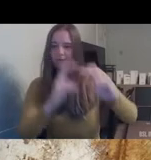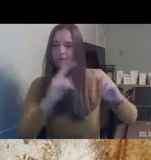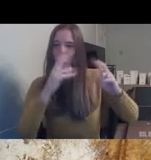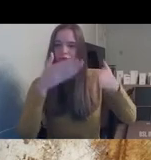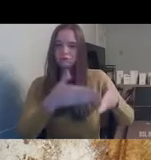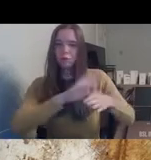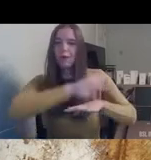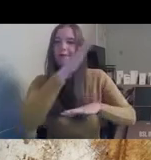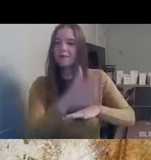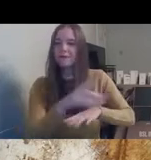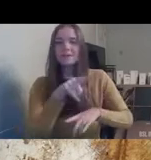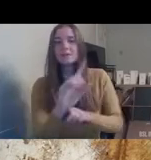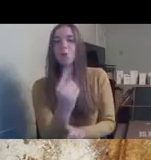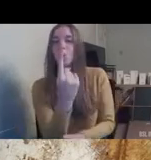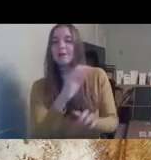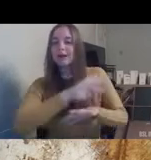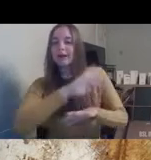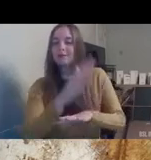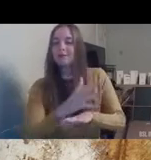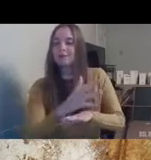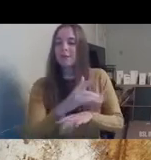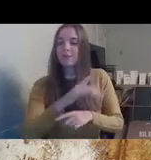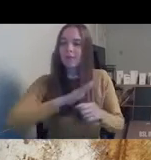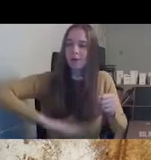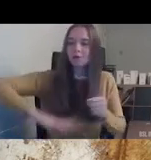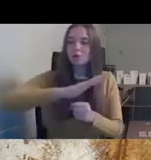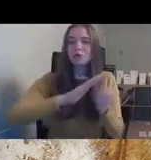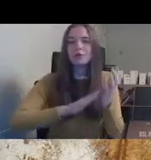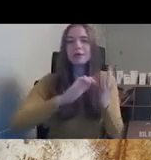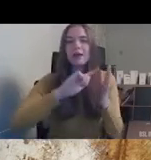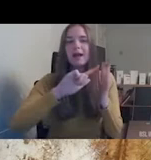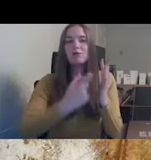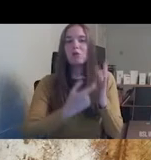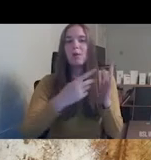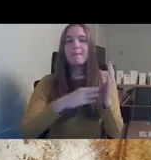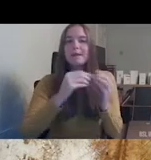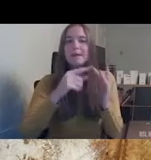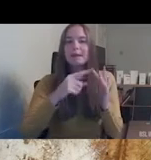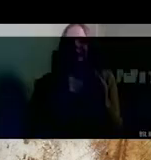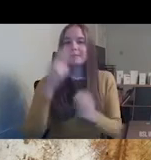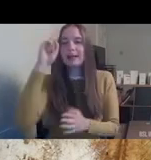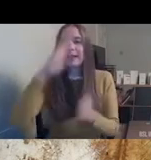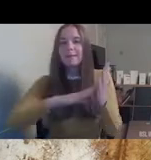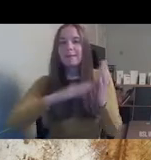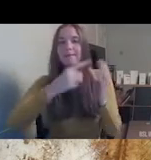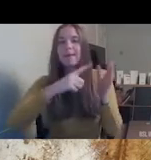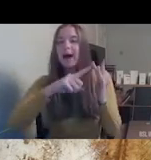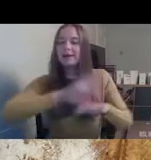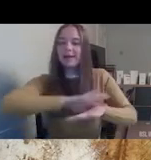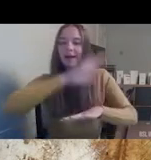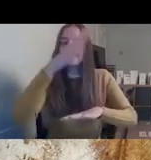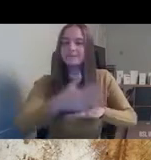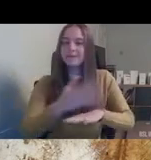cave in, on the outskirts of Nairobi. We them by cave, a cave that was used by the freedom